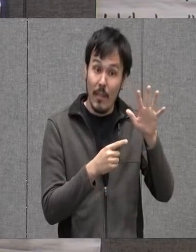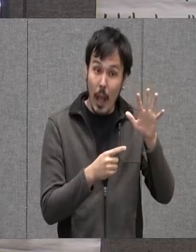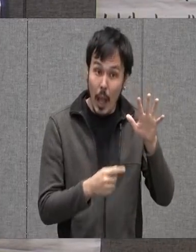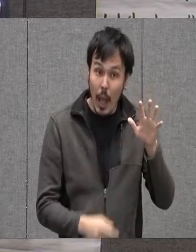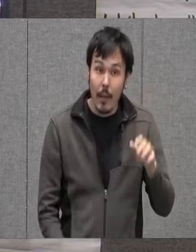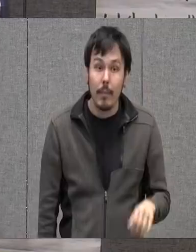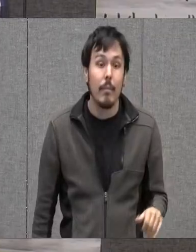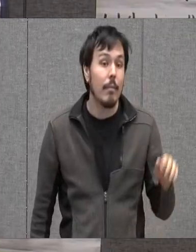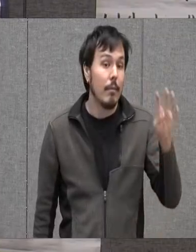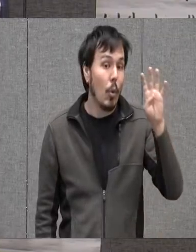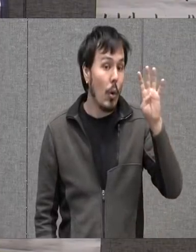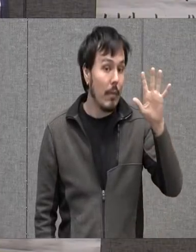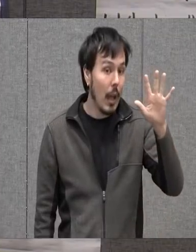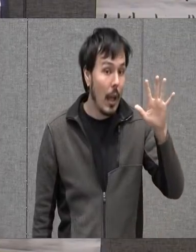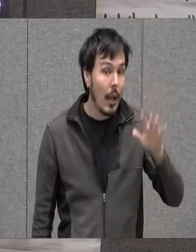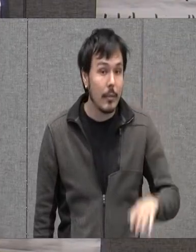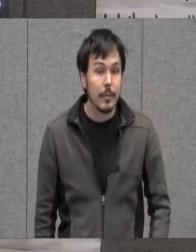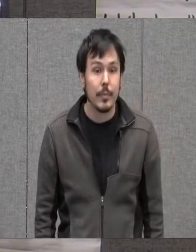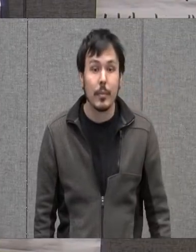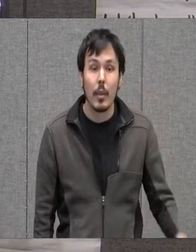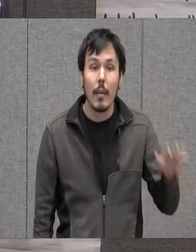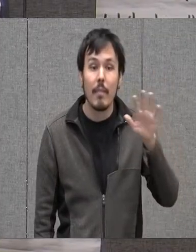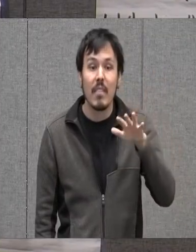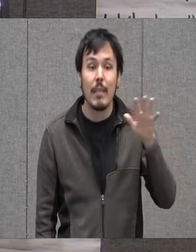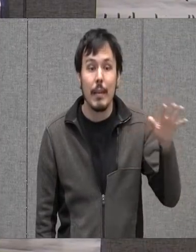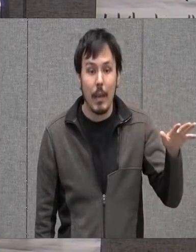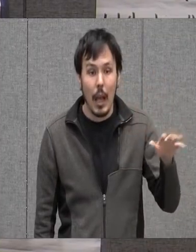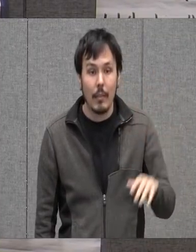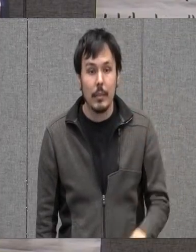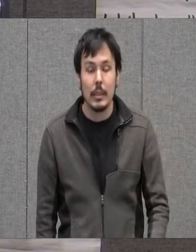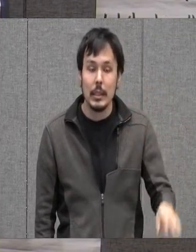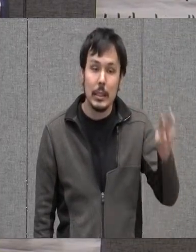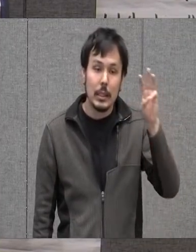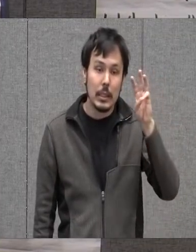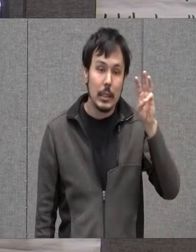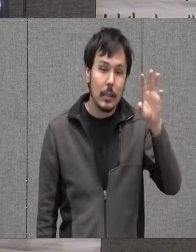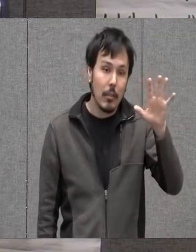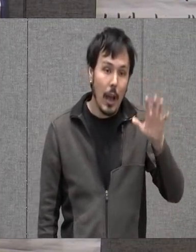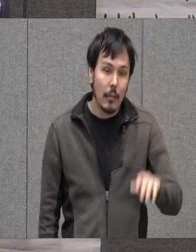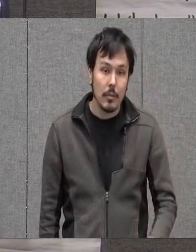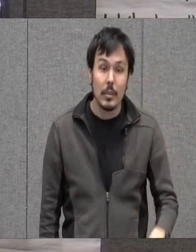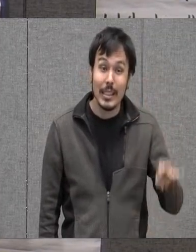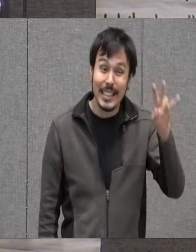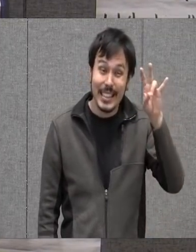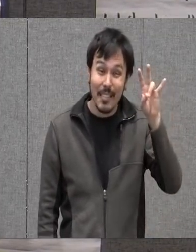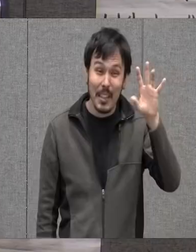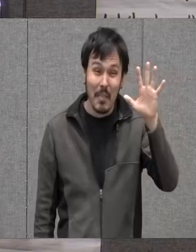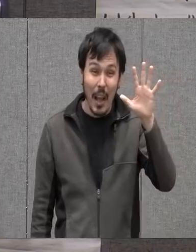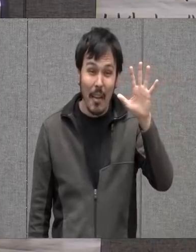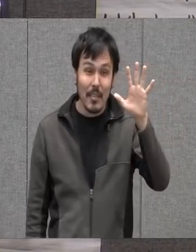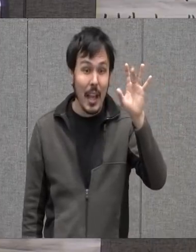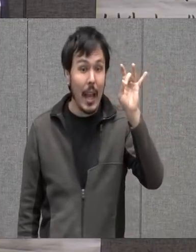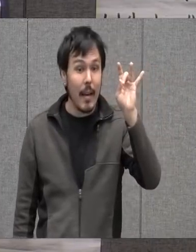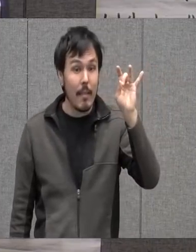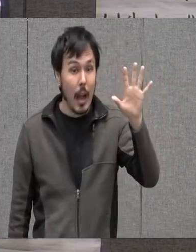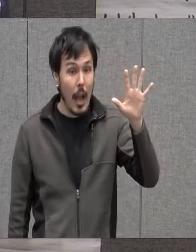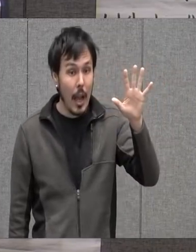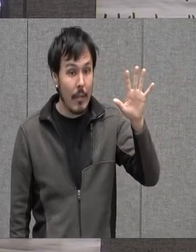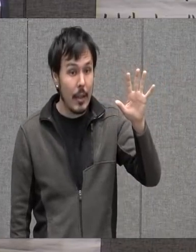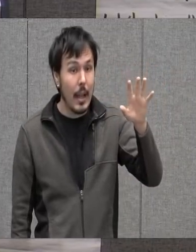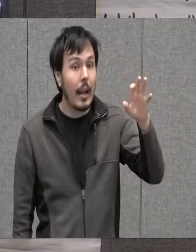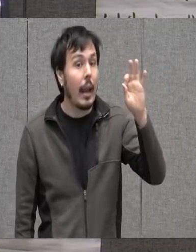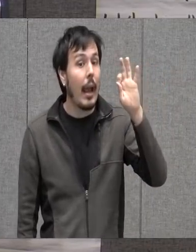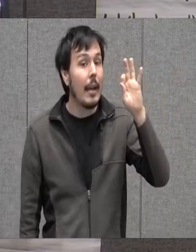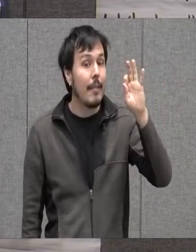35, 45, 55, 65, 75,